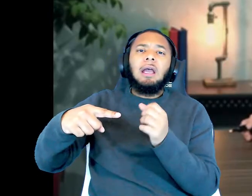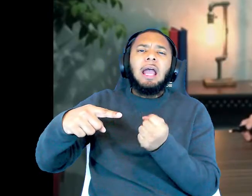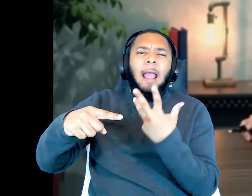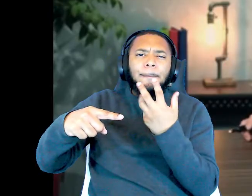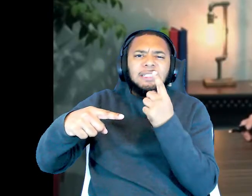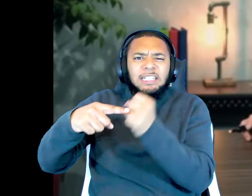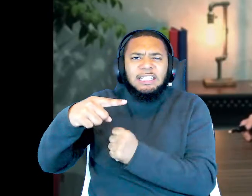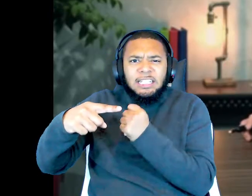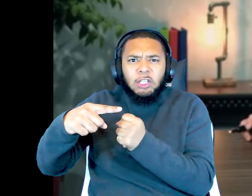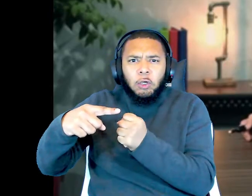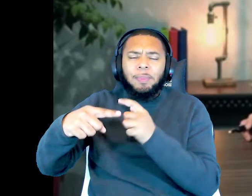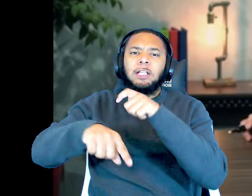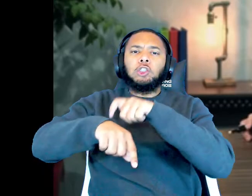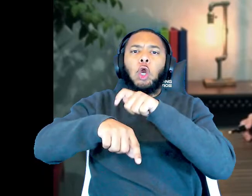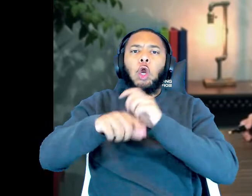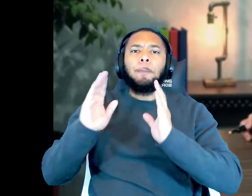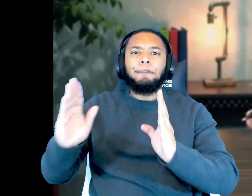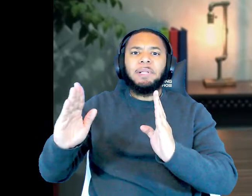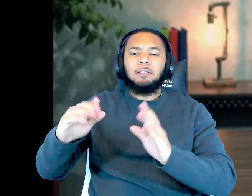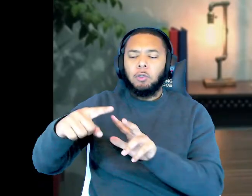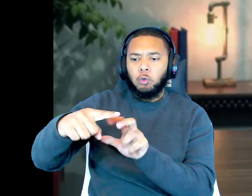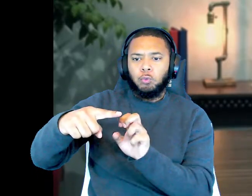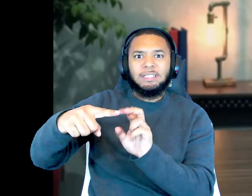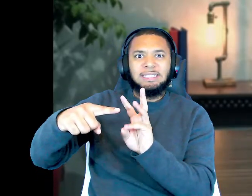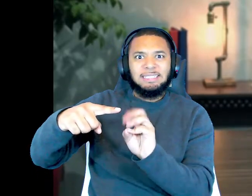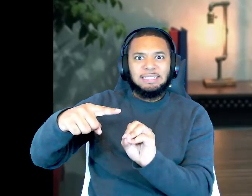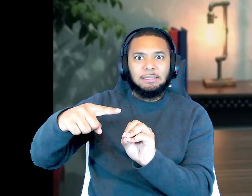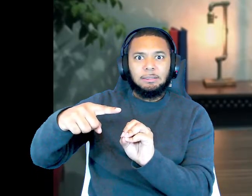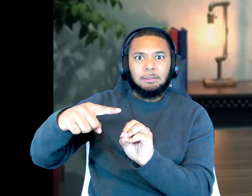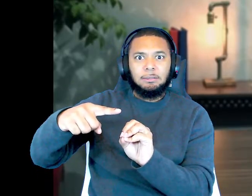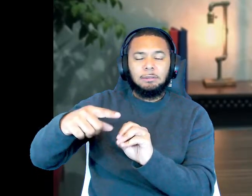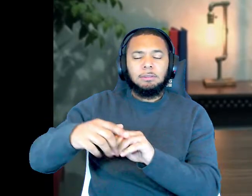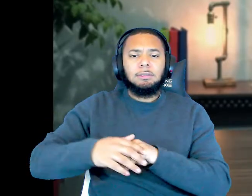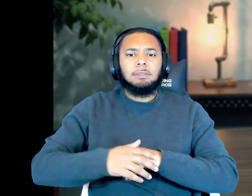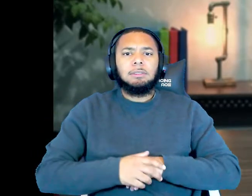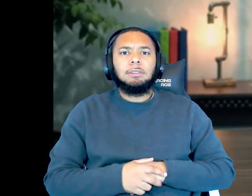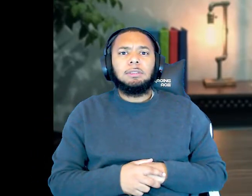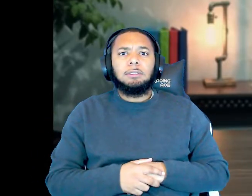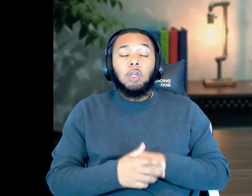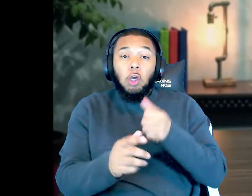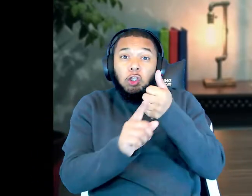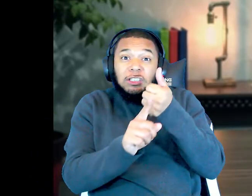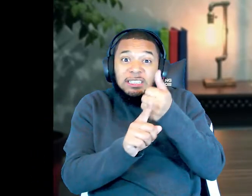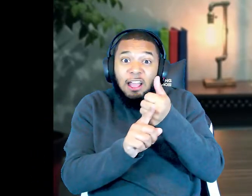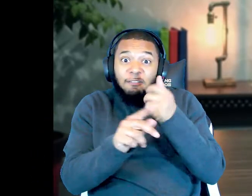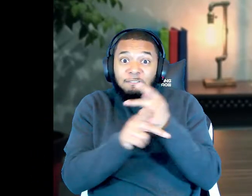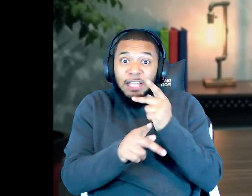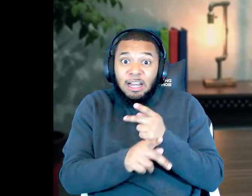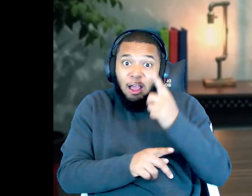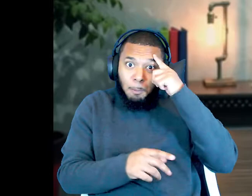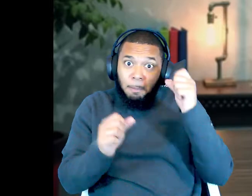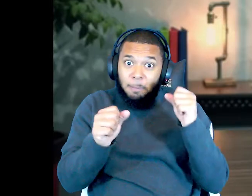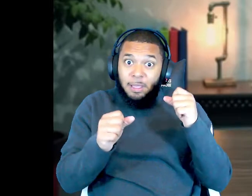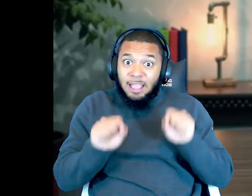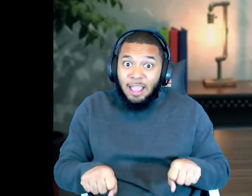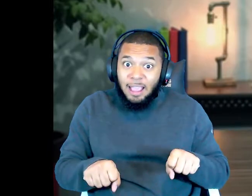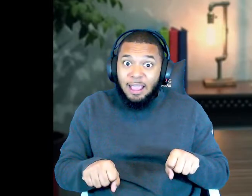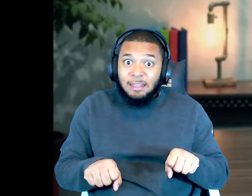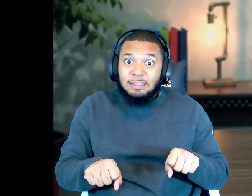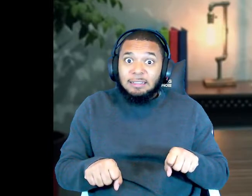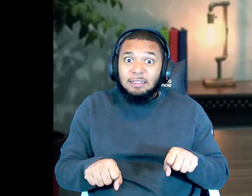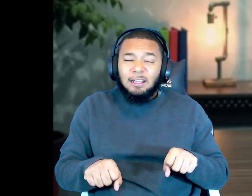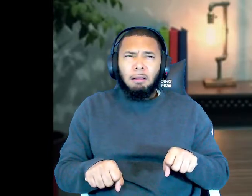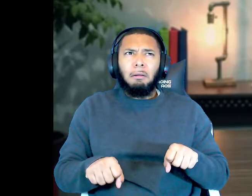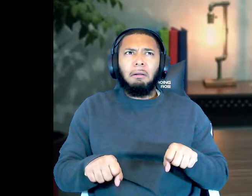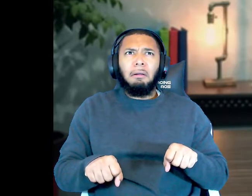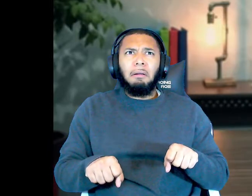like, okay, Rogers, you're joking. That looks really hard to do mentally, and so let's keep developing our